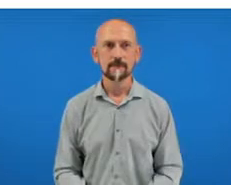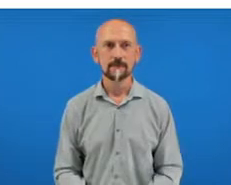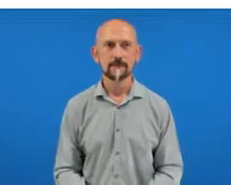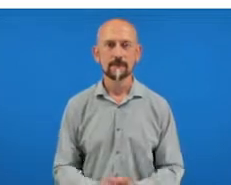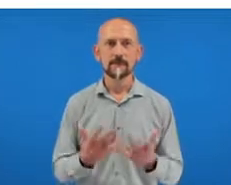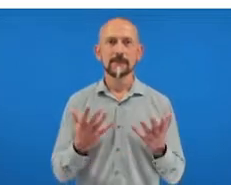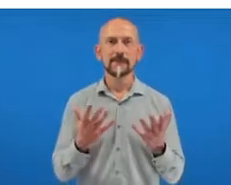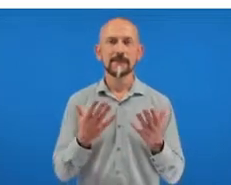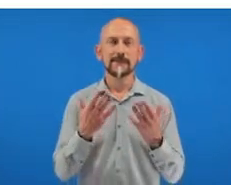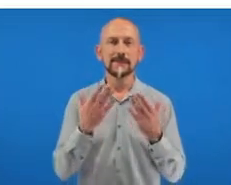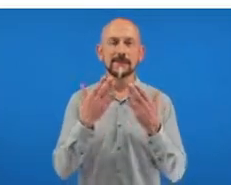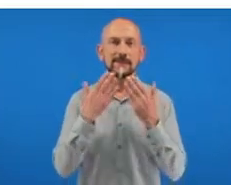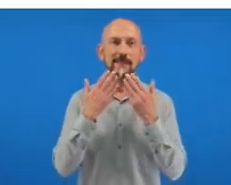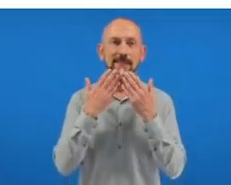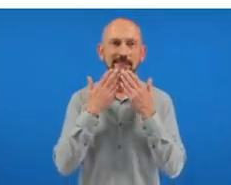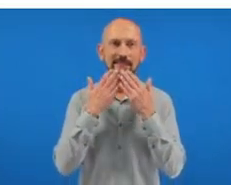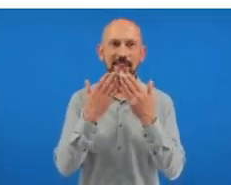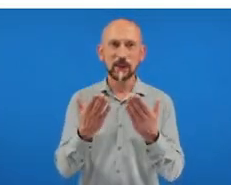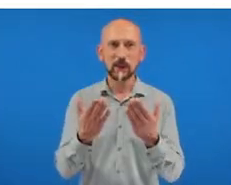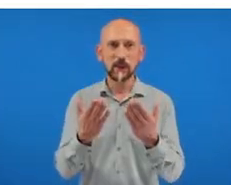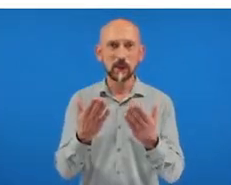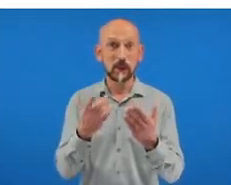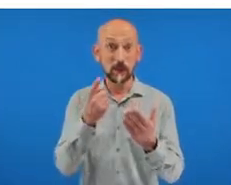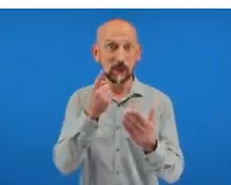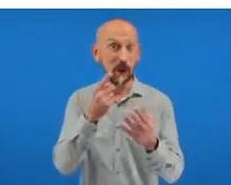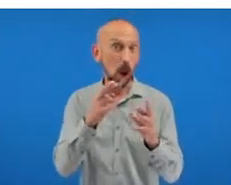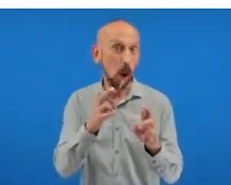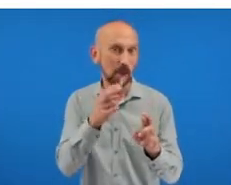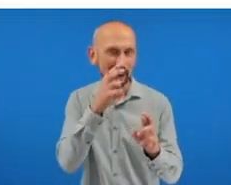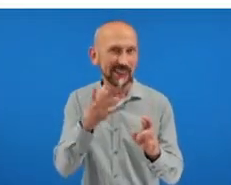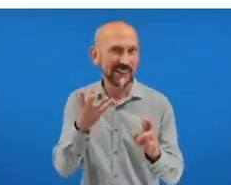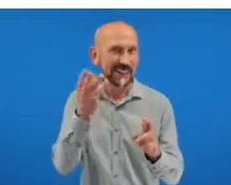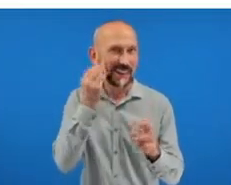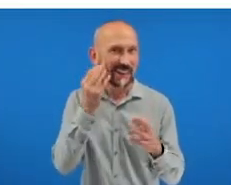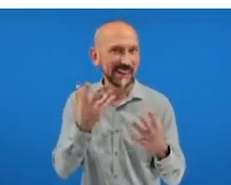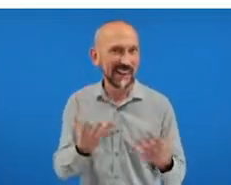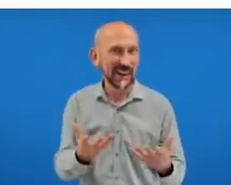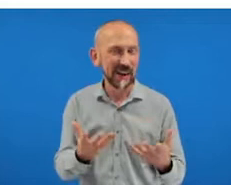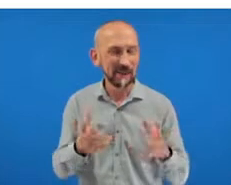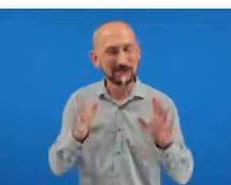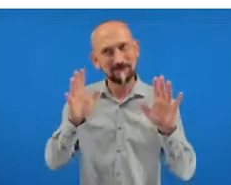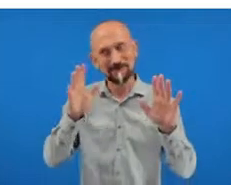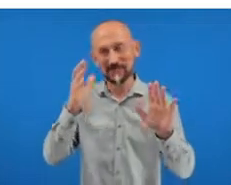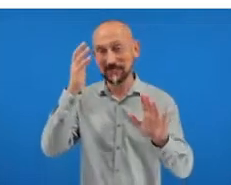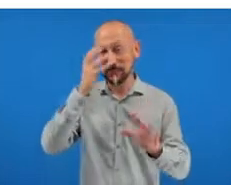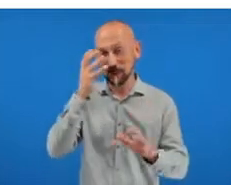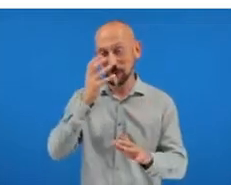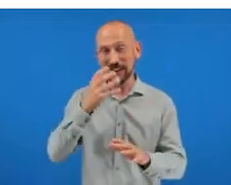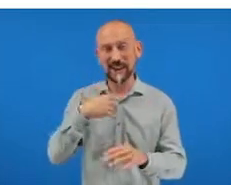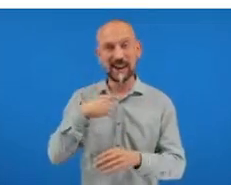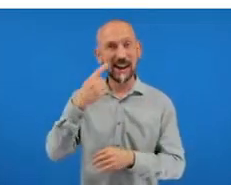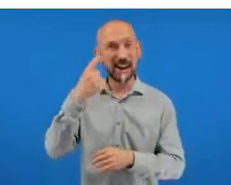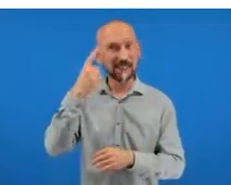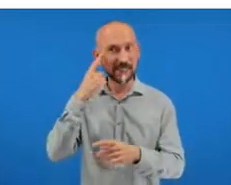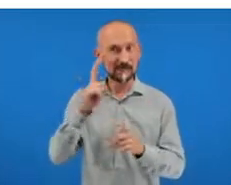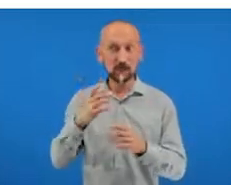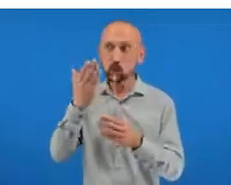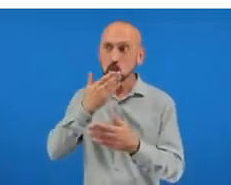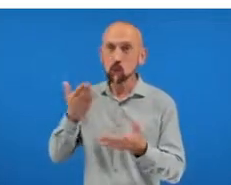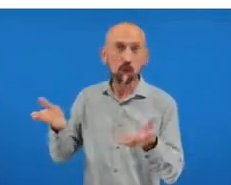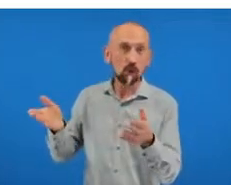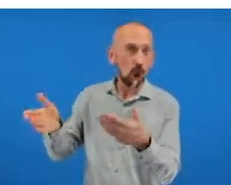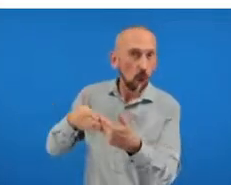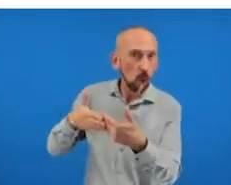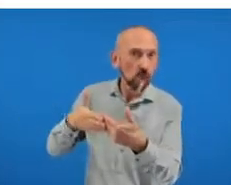Thank you, everybody. I hope you can all hear me. And apologies for that. It's a time where all the teenagers are coming home and pulling on the Wi-Fi.